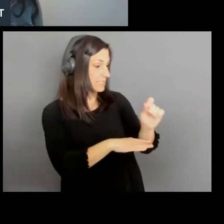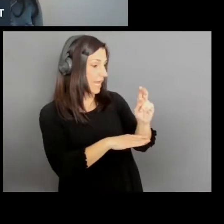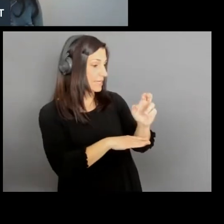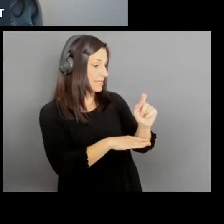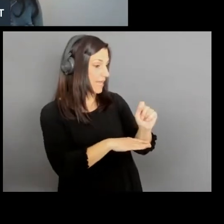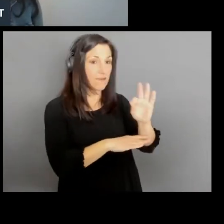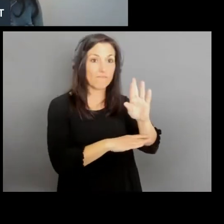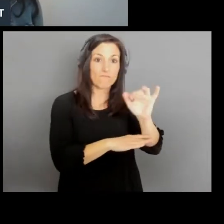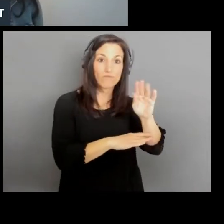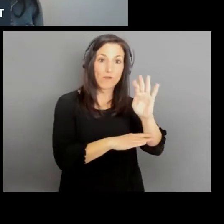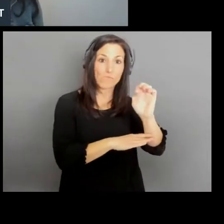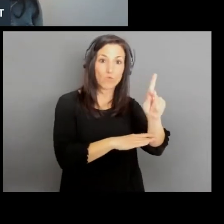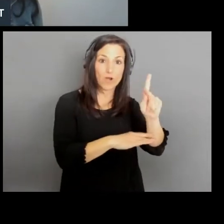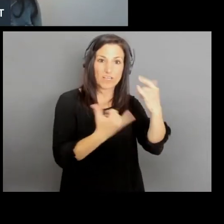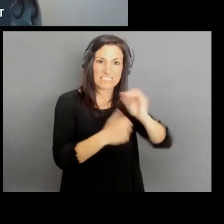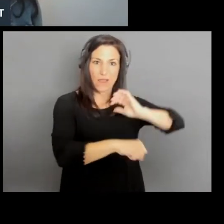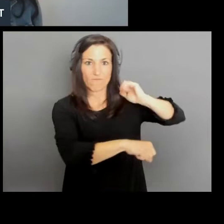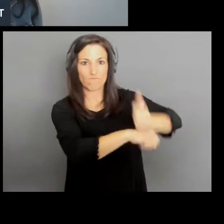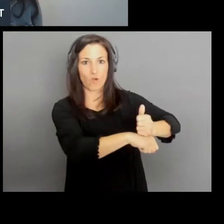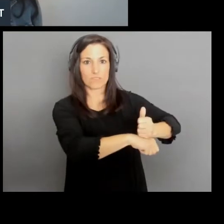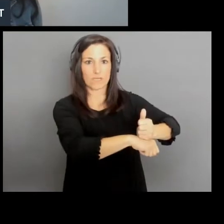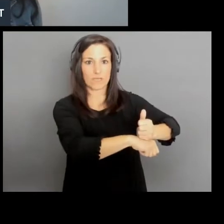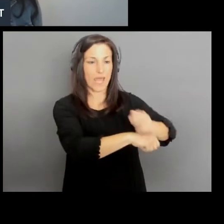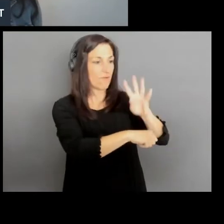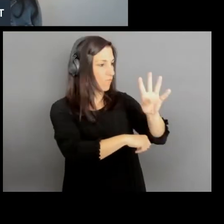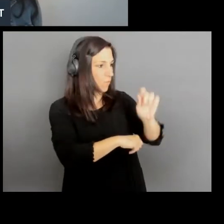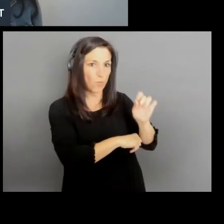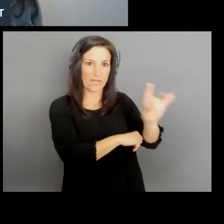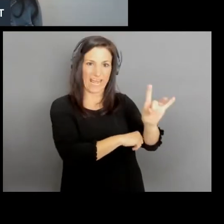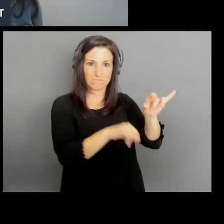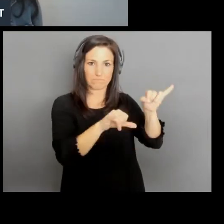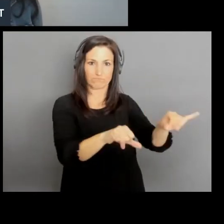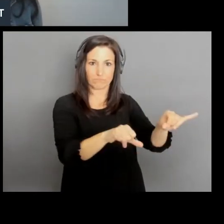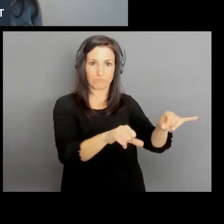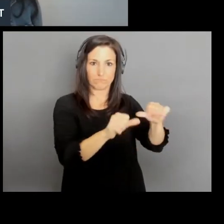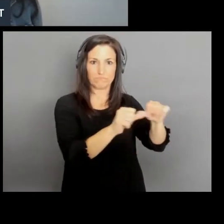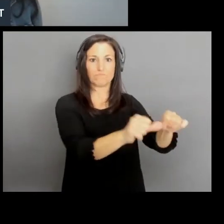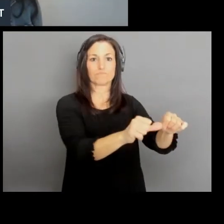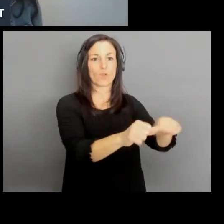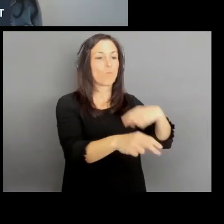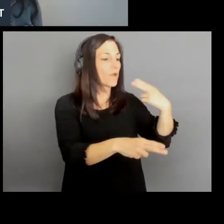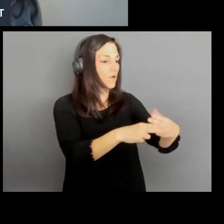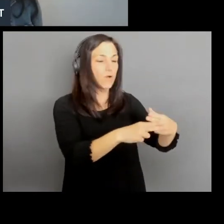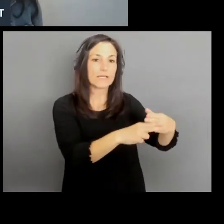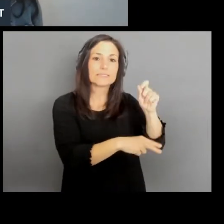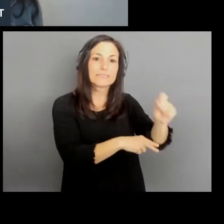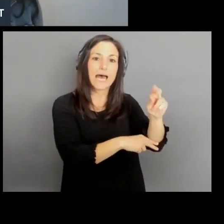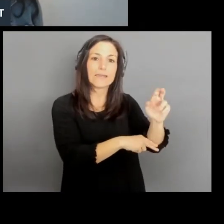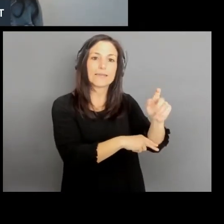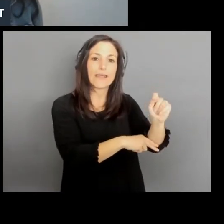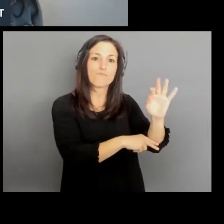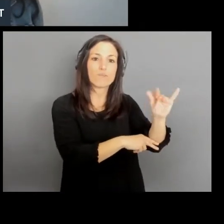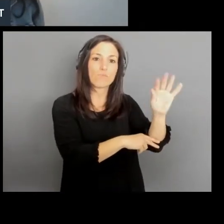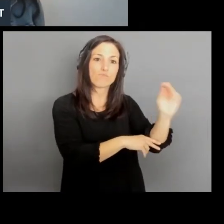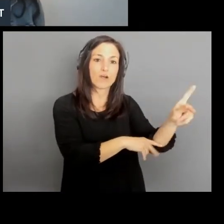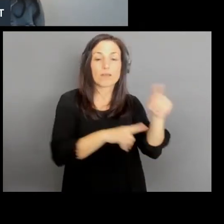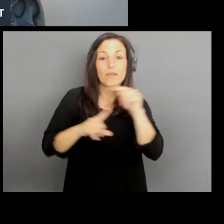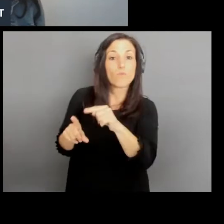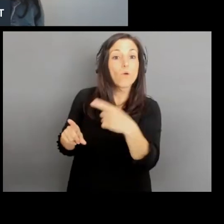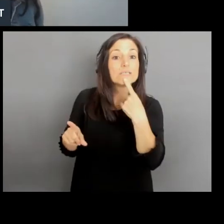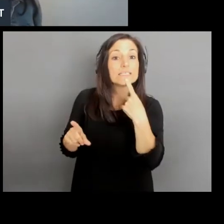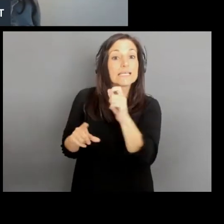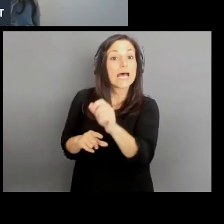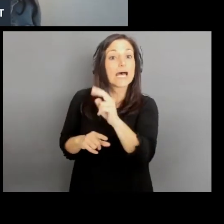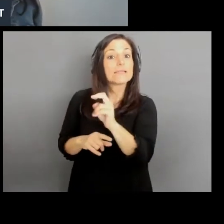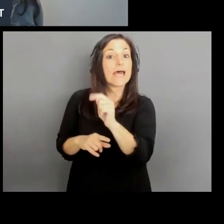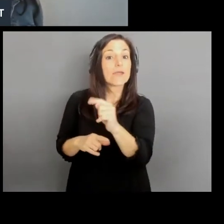now frozen in time at 4.8, we'll say specifically .NET Framework. But when we say .NET, we mean .NET Core, .NET 5, .NET 6, .NET